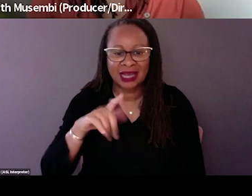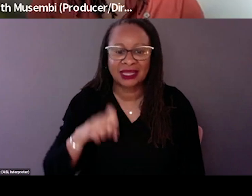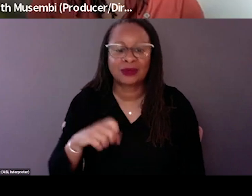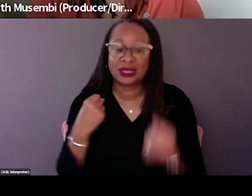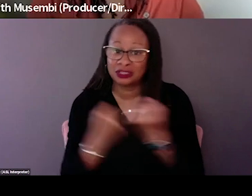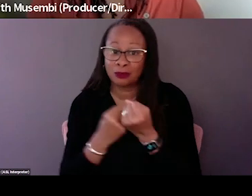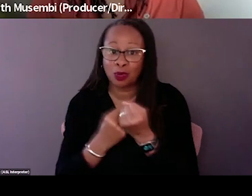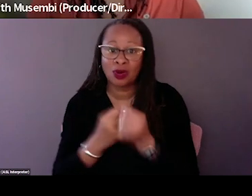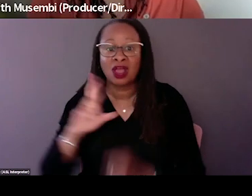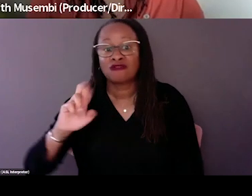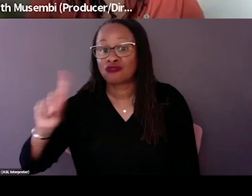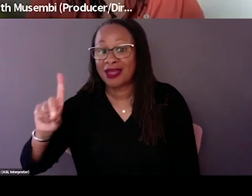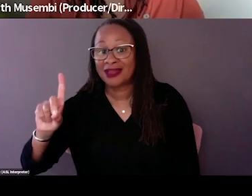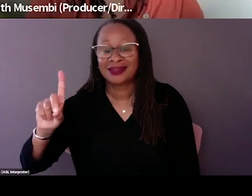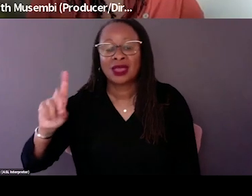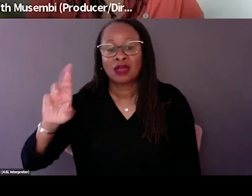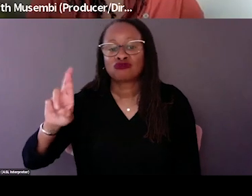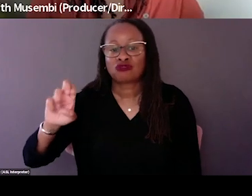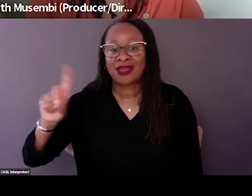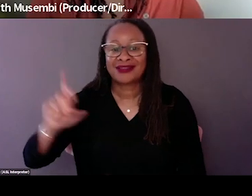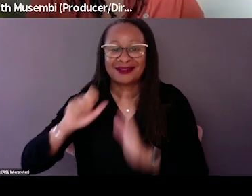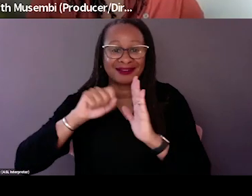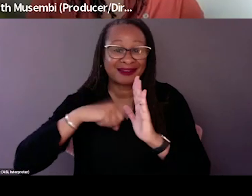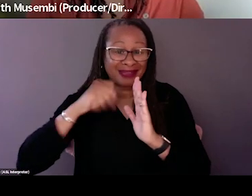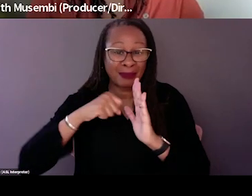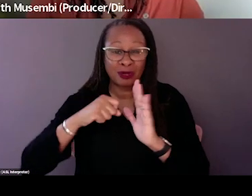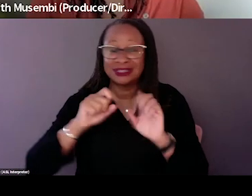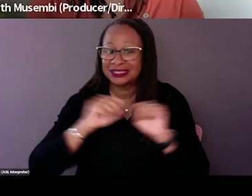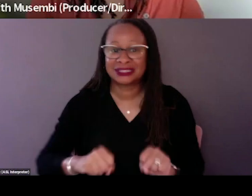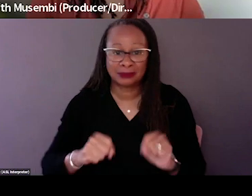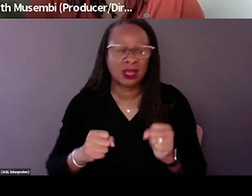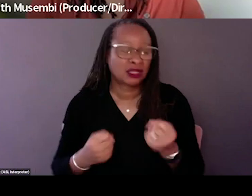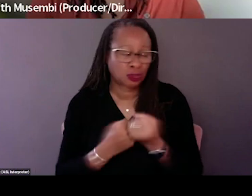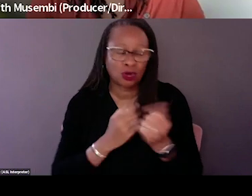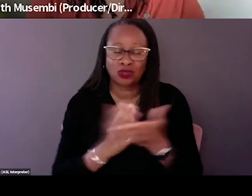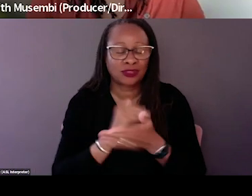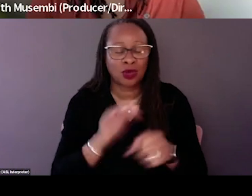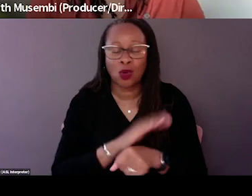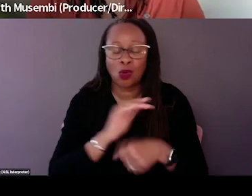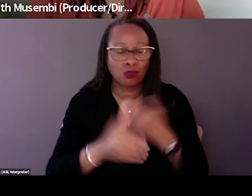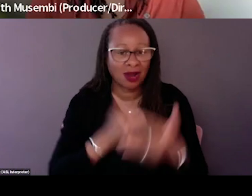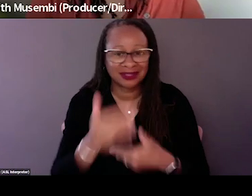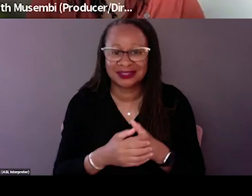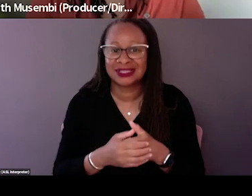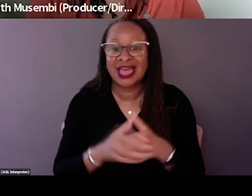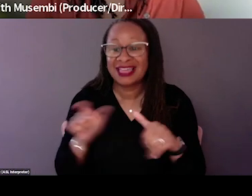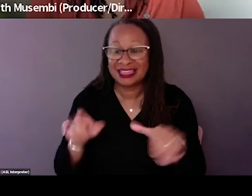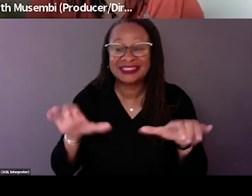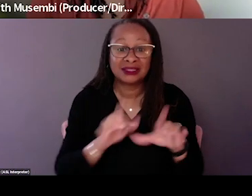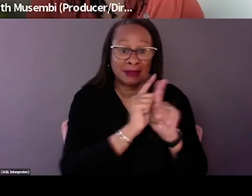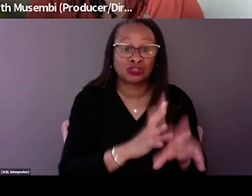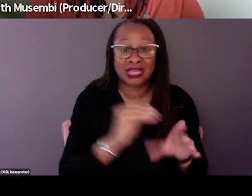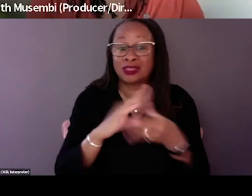systems throughout this whole process. And without them, we would not have been able to do as much as we did with the mentoring, as well as the storytelling. Oh, wow. But very